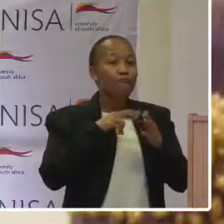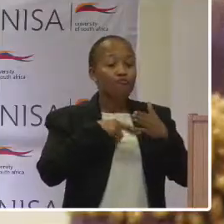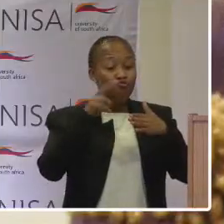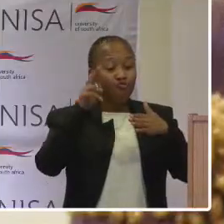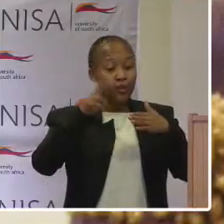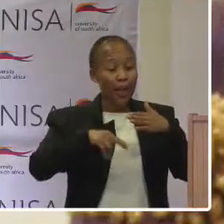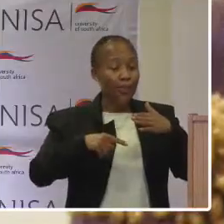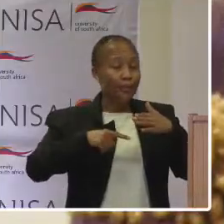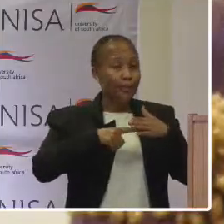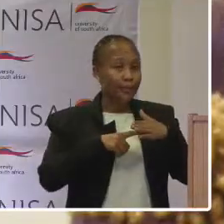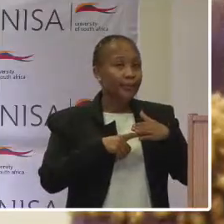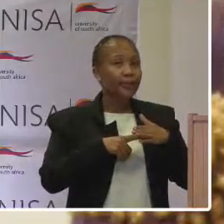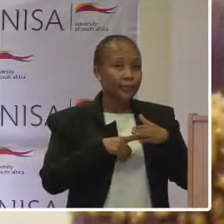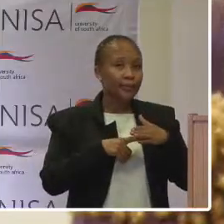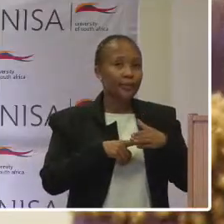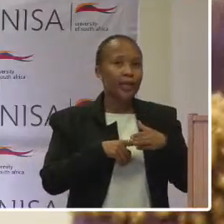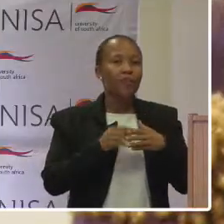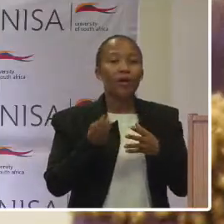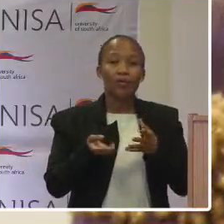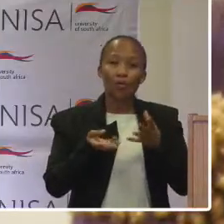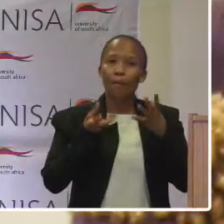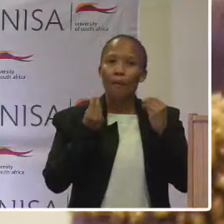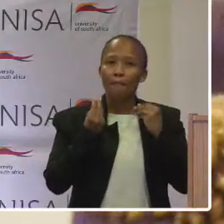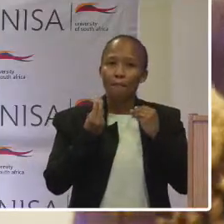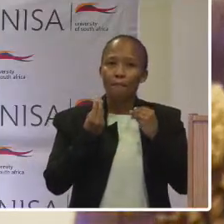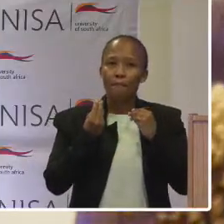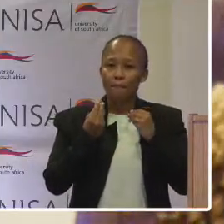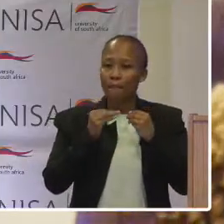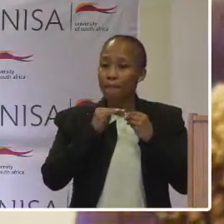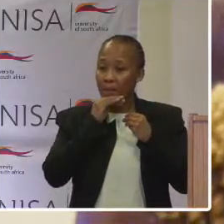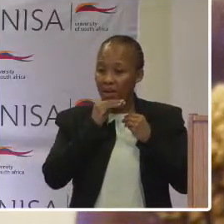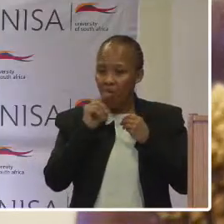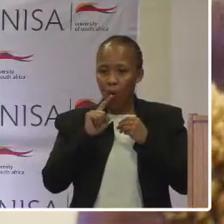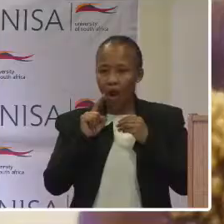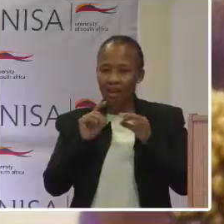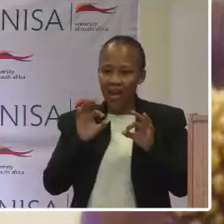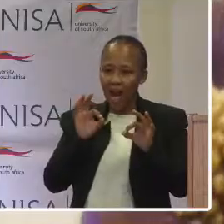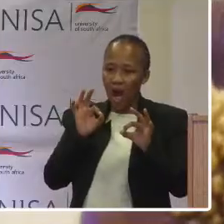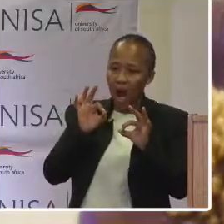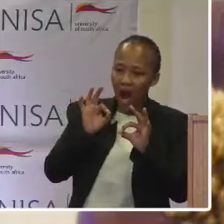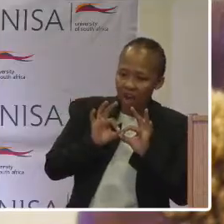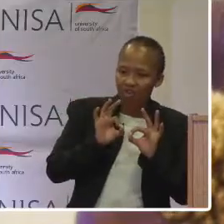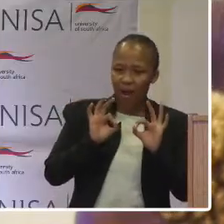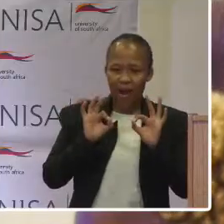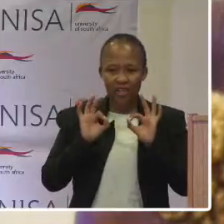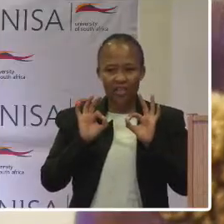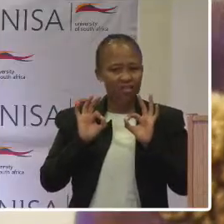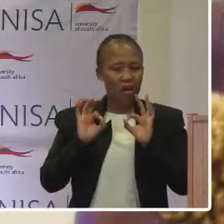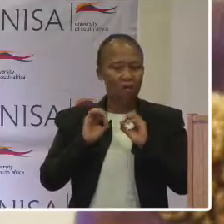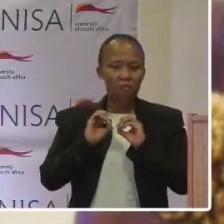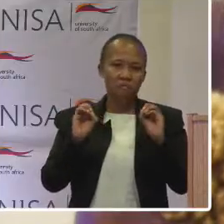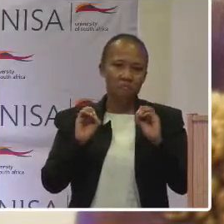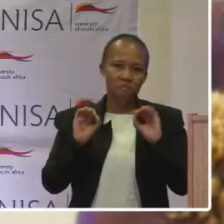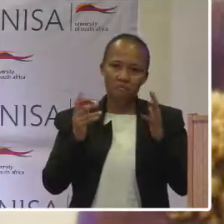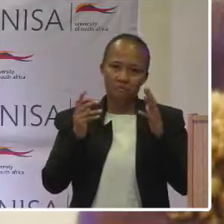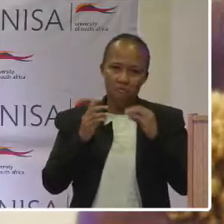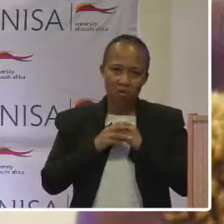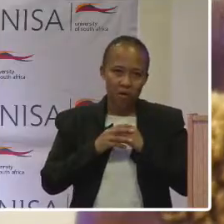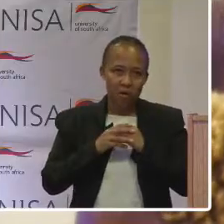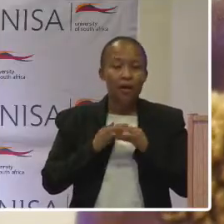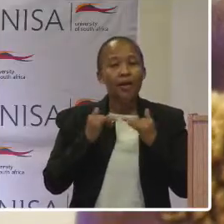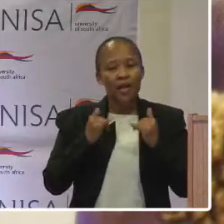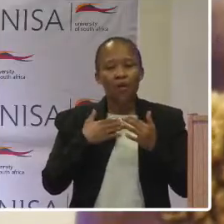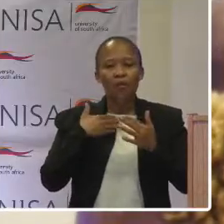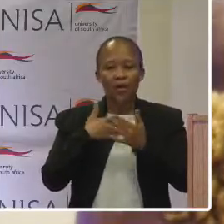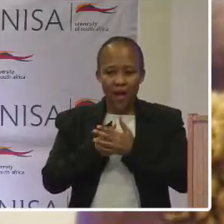back, actually, they're not accurate, most of them. Yet, a human being can able to give you